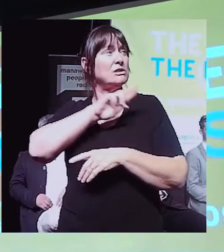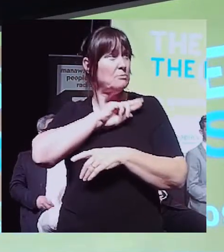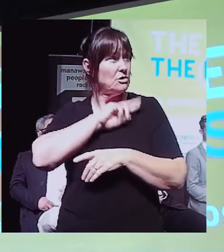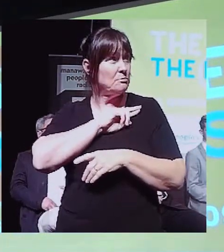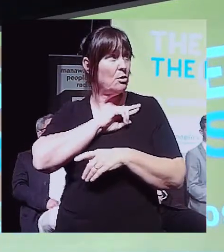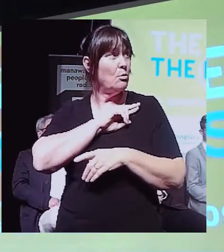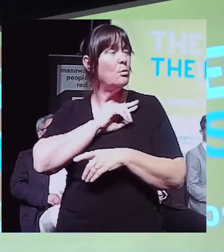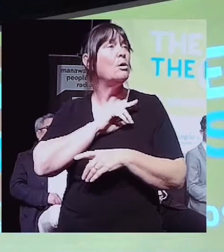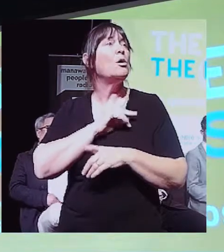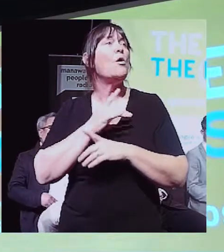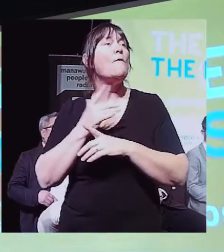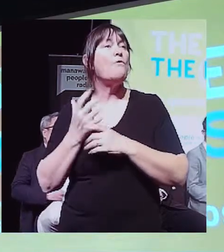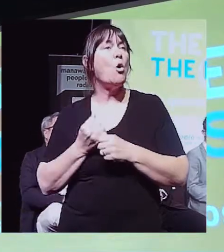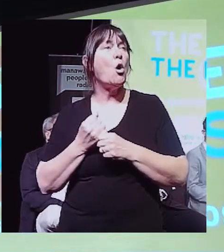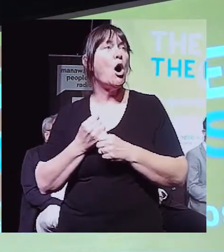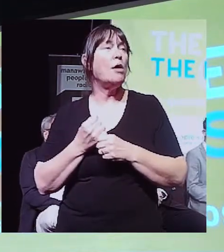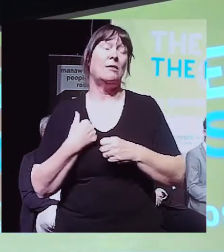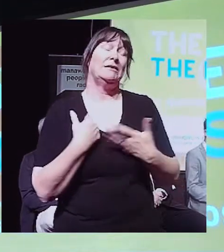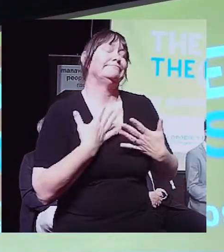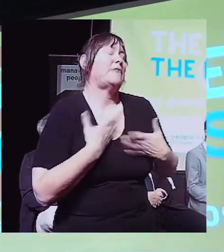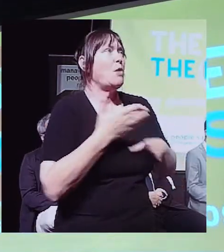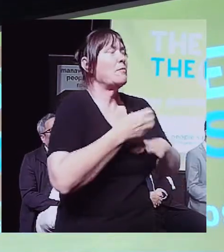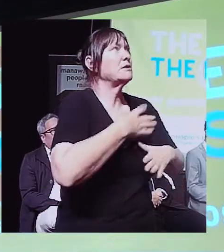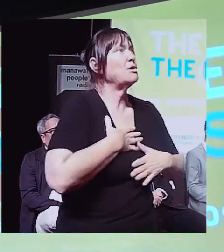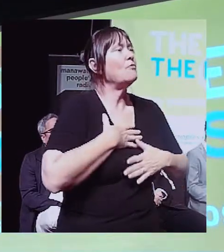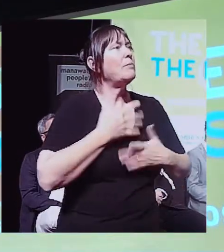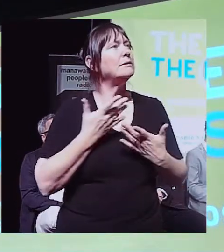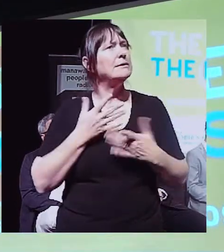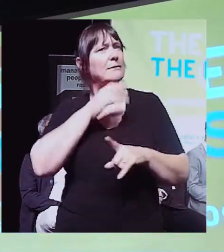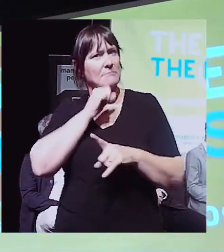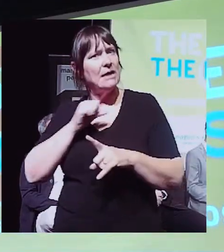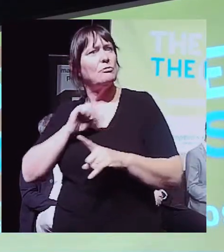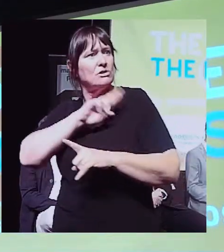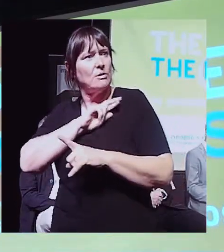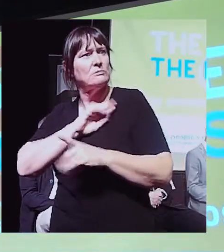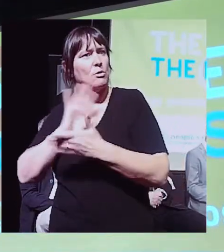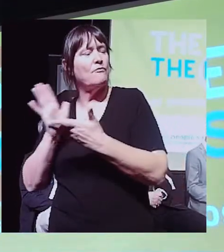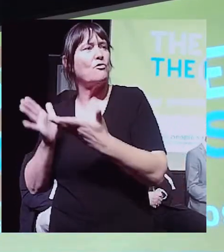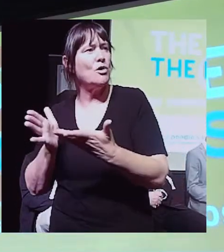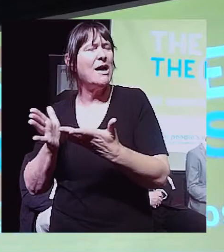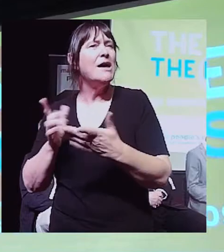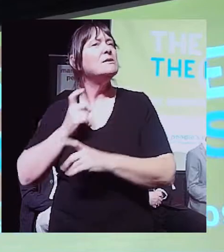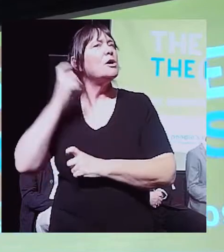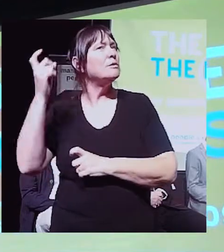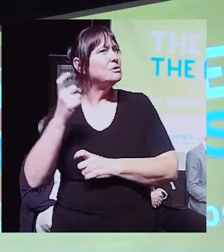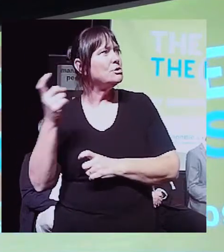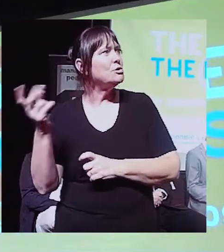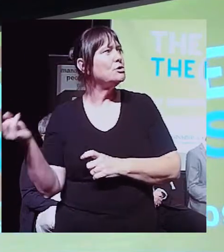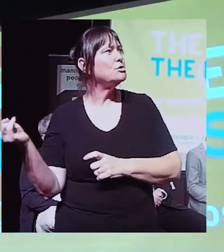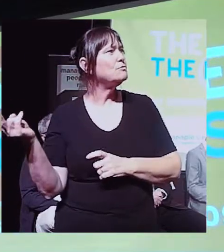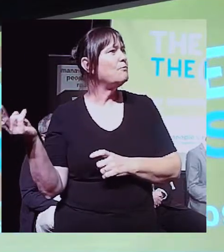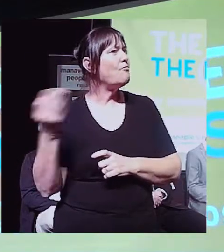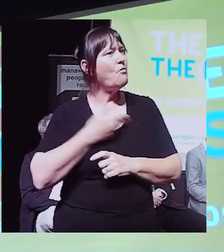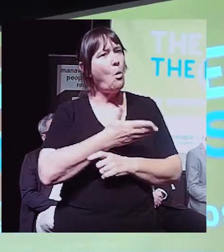not all, of course. I mean, I'm a working woman. But so my concern goes to both, to all parts of